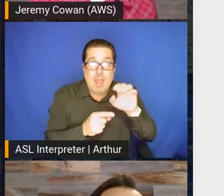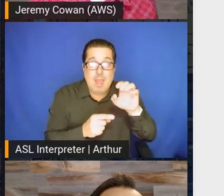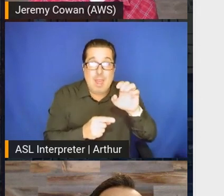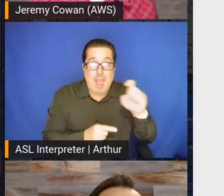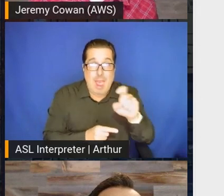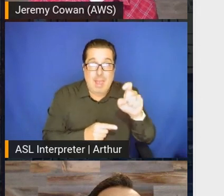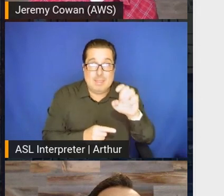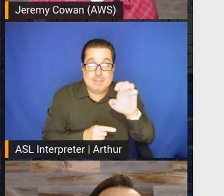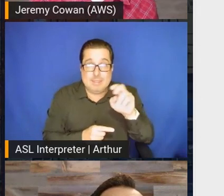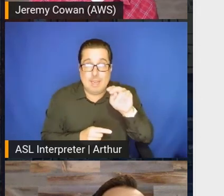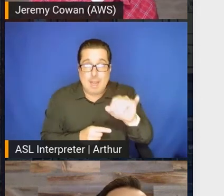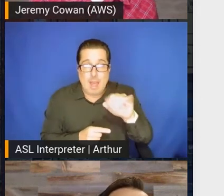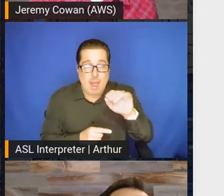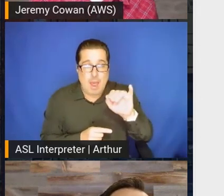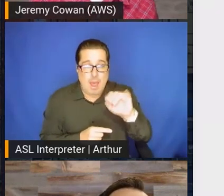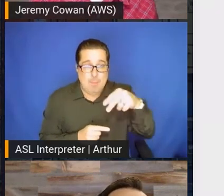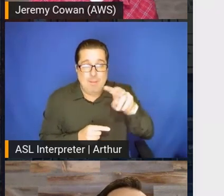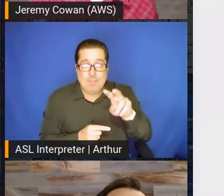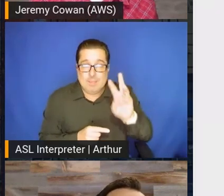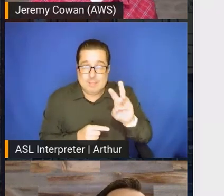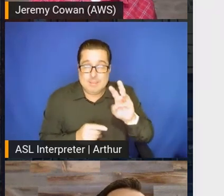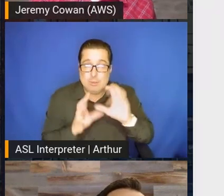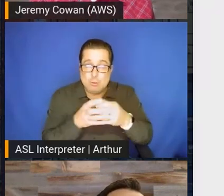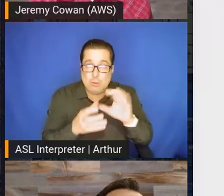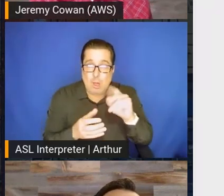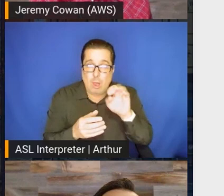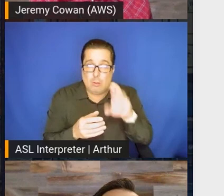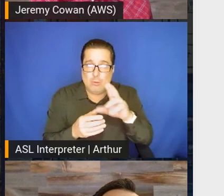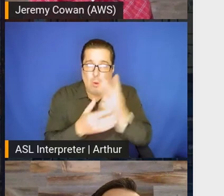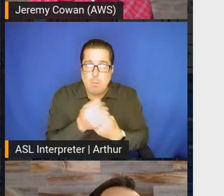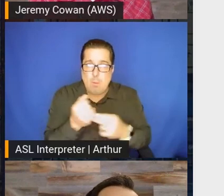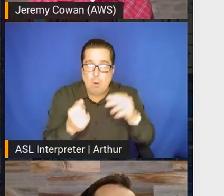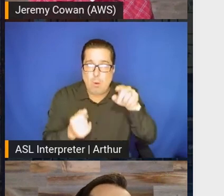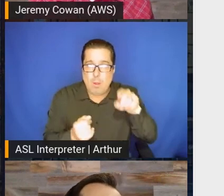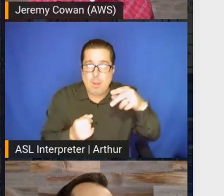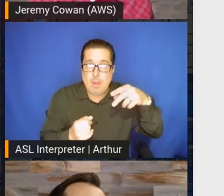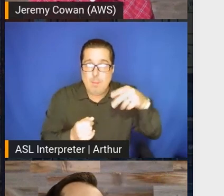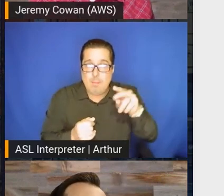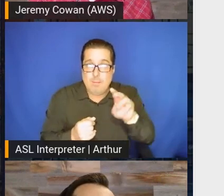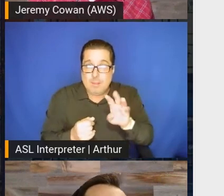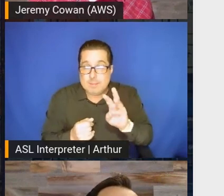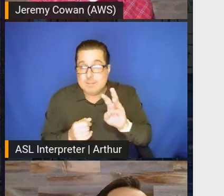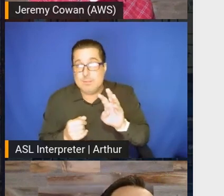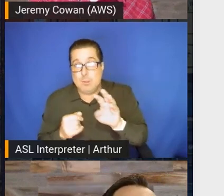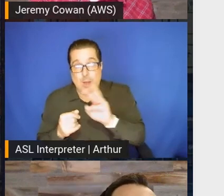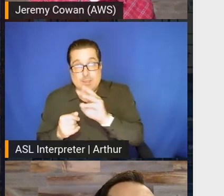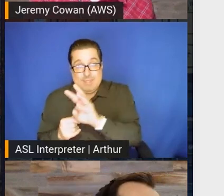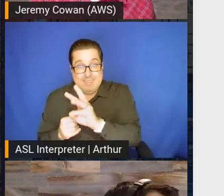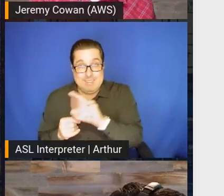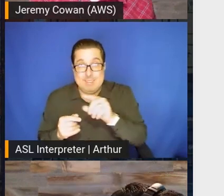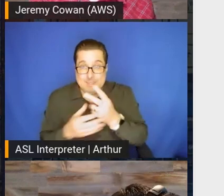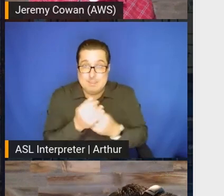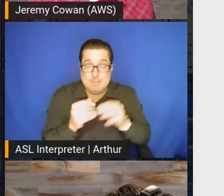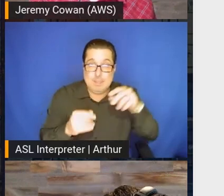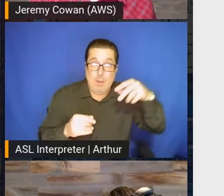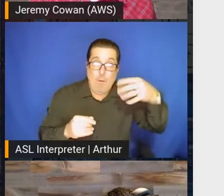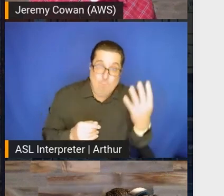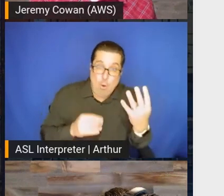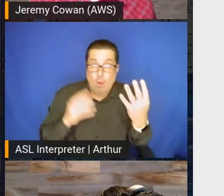in an IPv6 cluster are provisioned both IPv4 as well as IPv6, or we do assign IPv4 as well as an IPv6